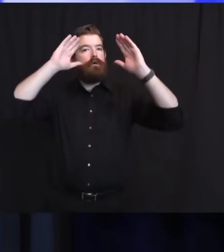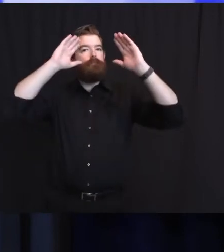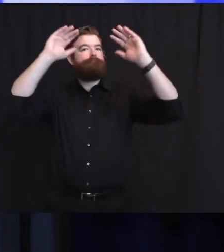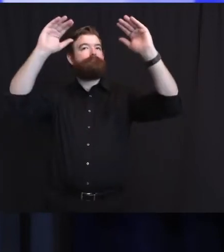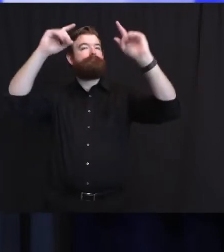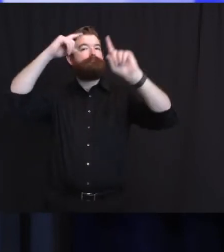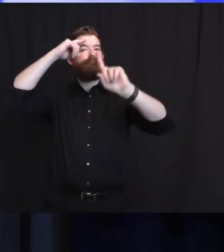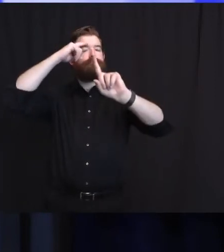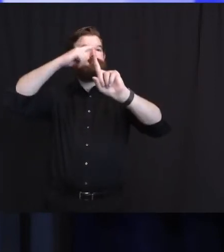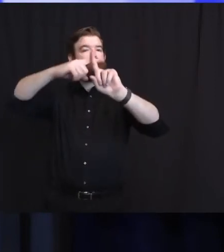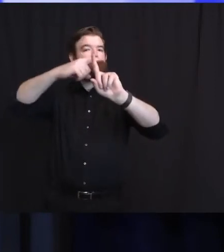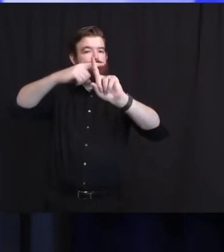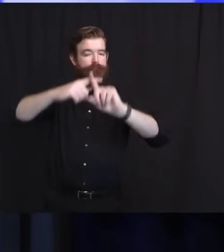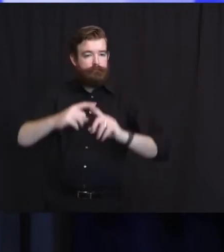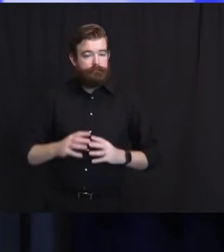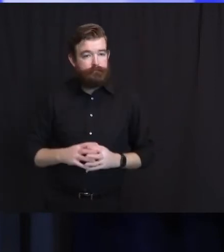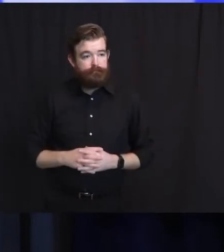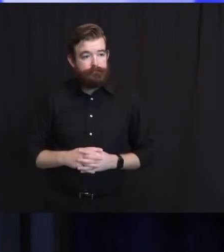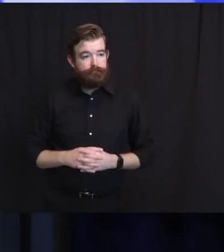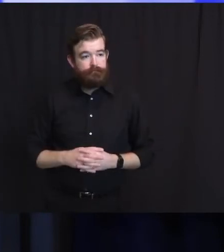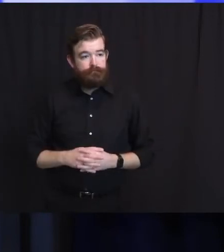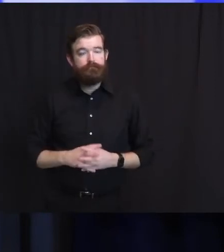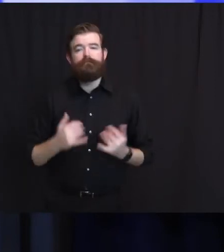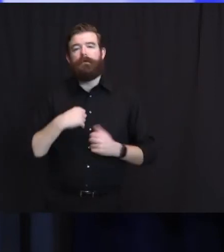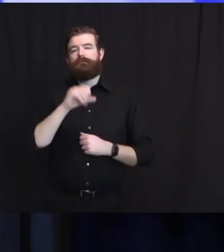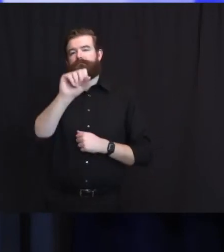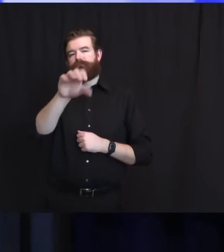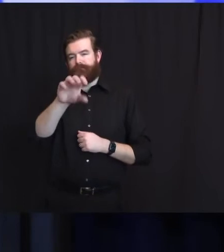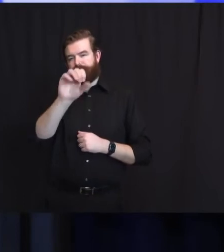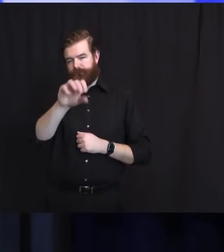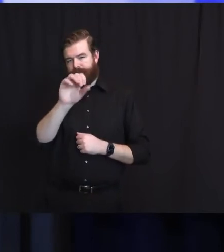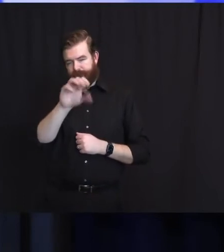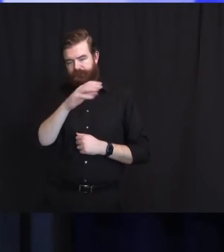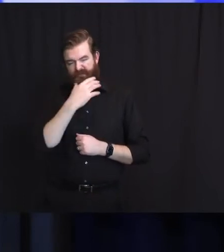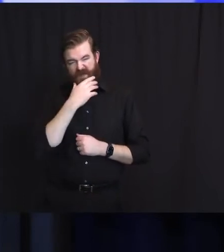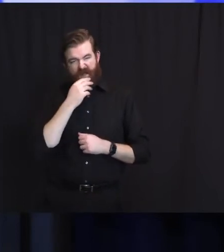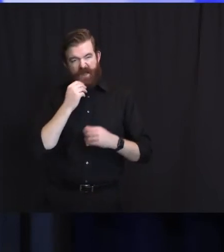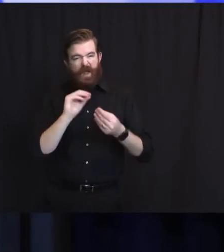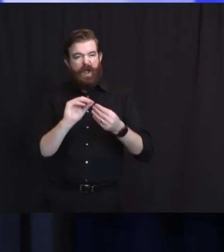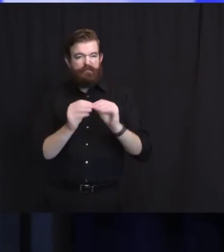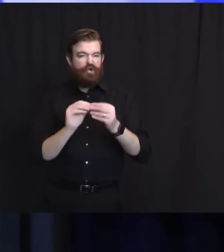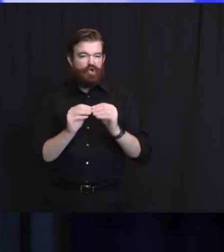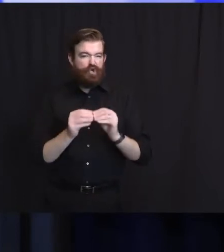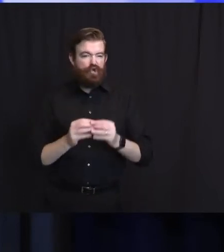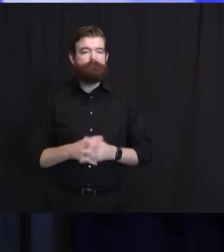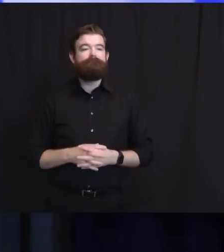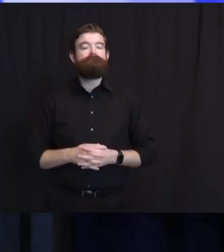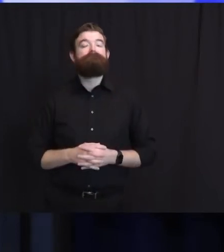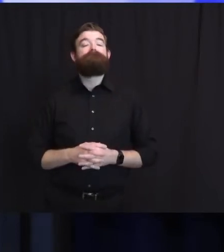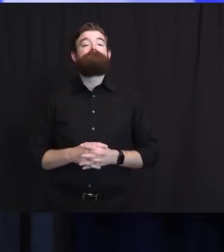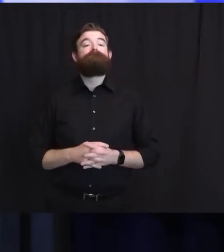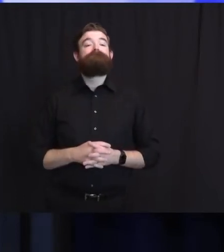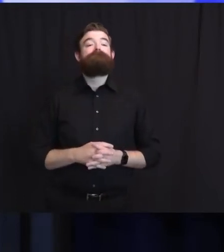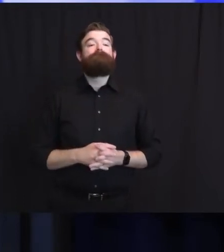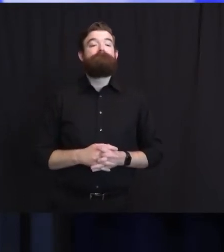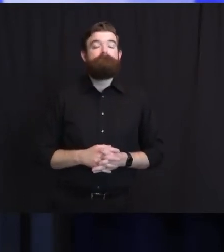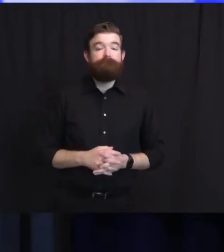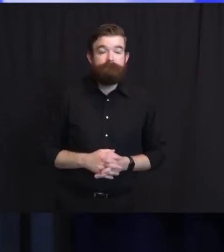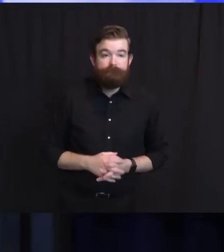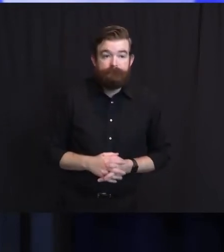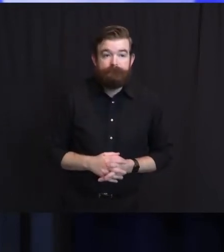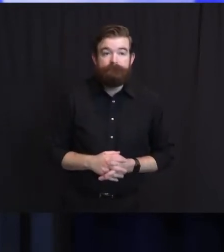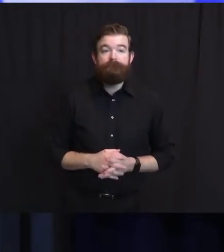Moving on to my daily report as we approach Christmas and other holiday celebrations, I want to remind people that this cannot be a time of